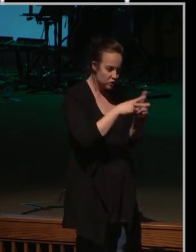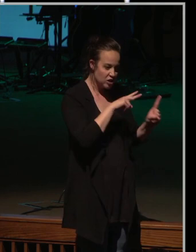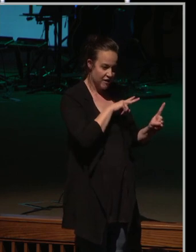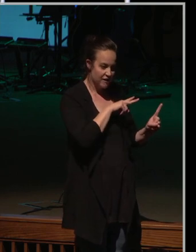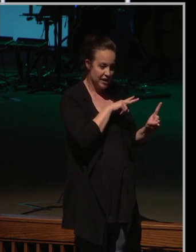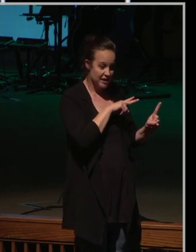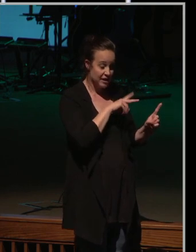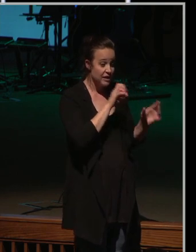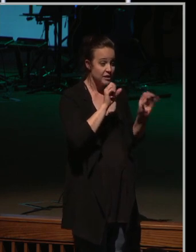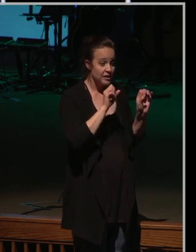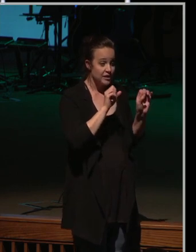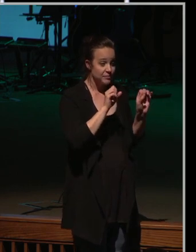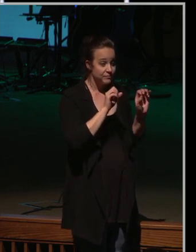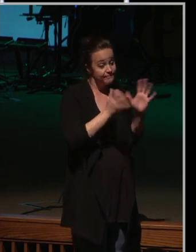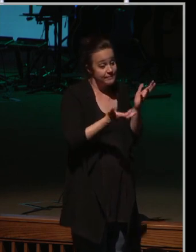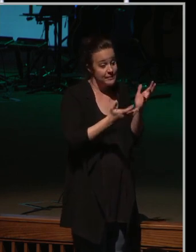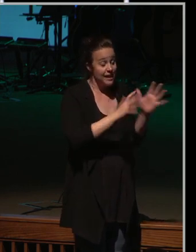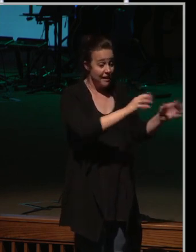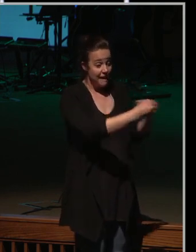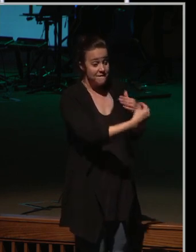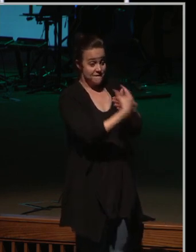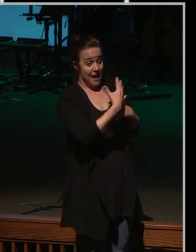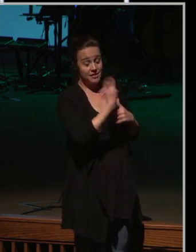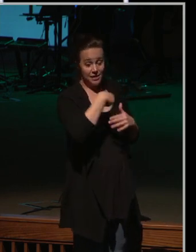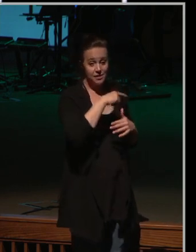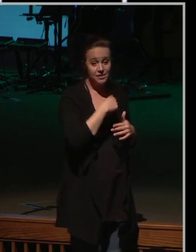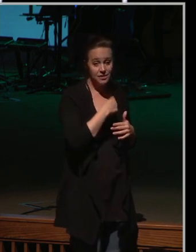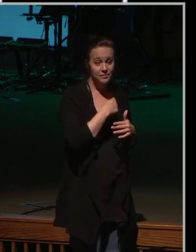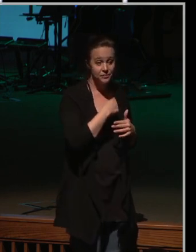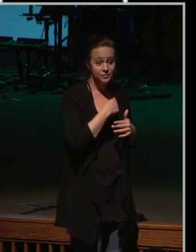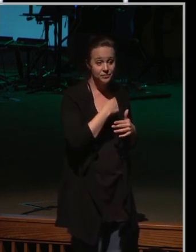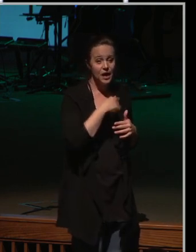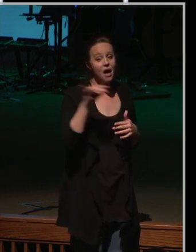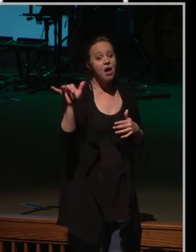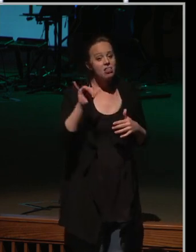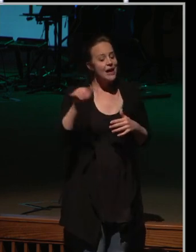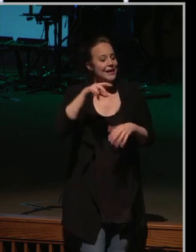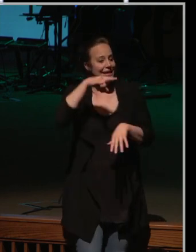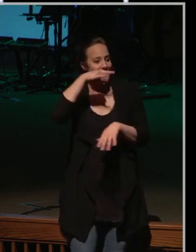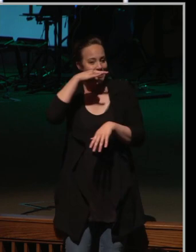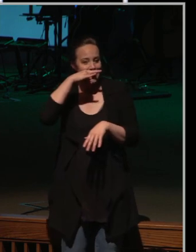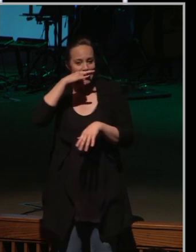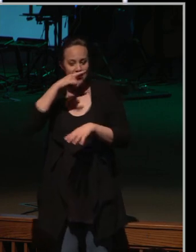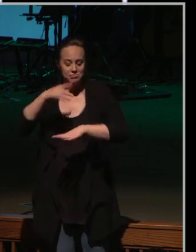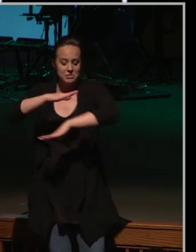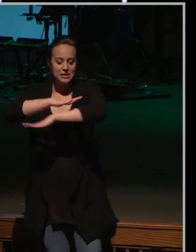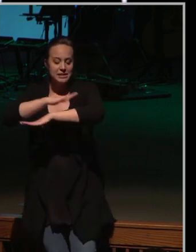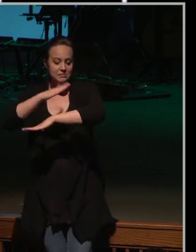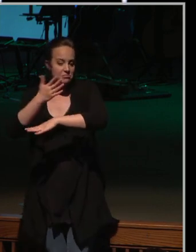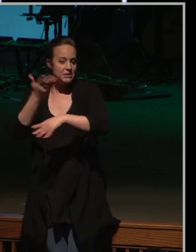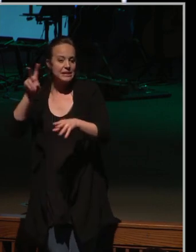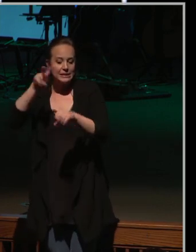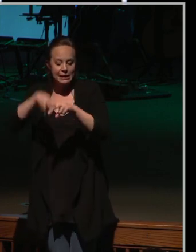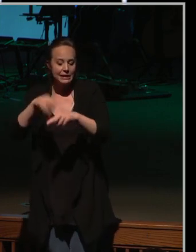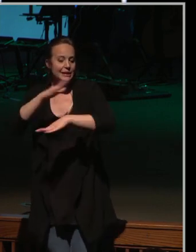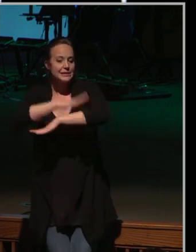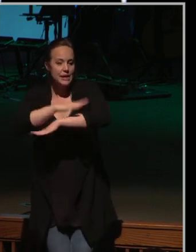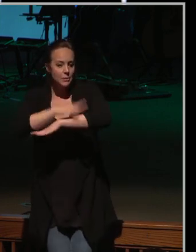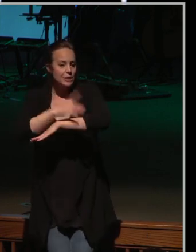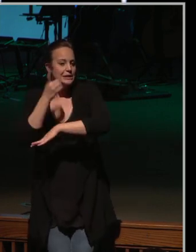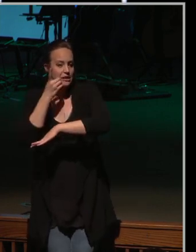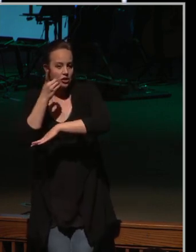You know, when your toddler throws a fit at dinner time, they won't eat their peas, and so they grab that bowl and they fling it across the room to see what will happen.